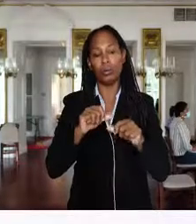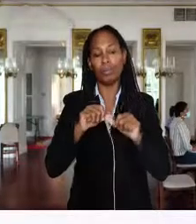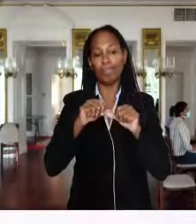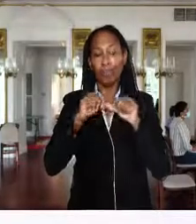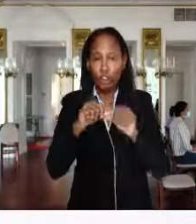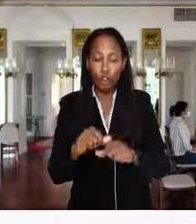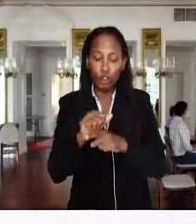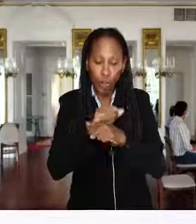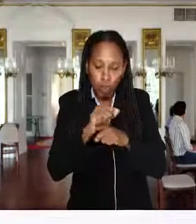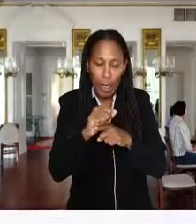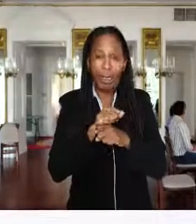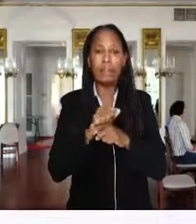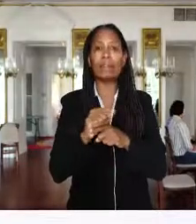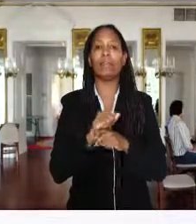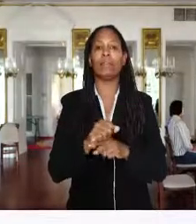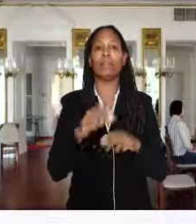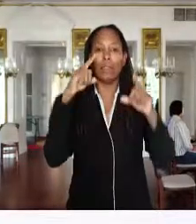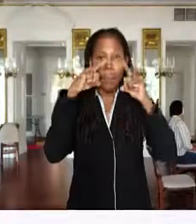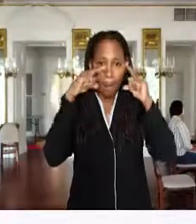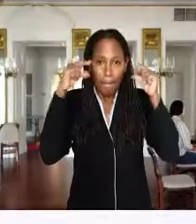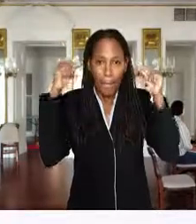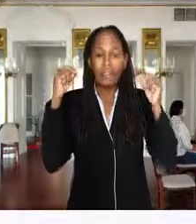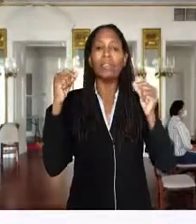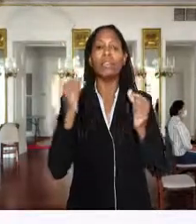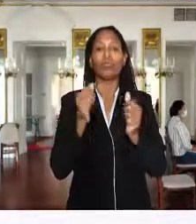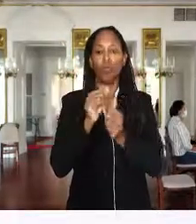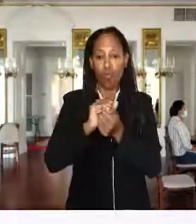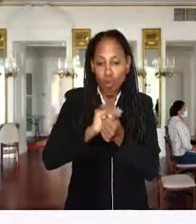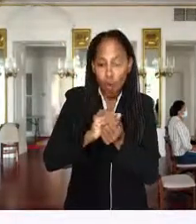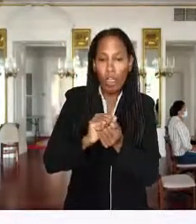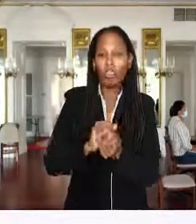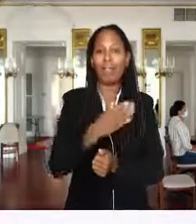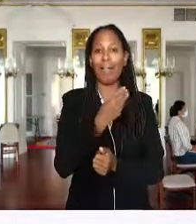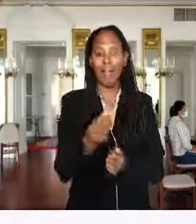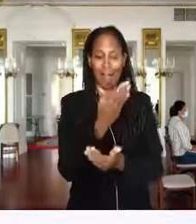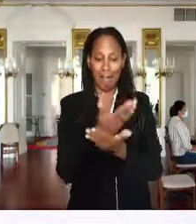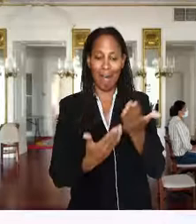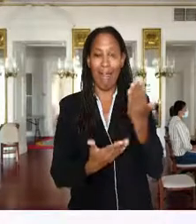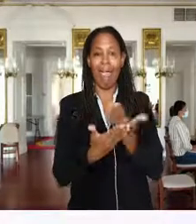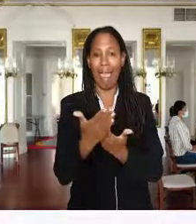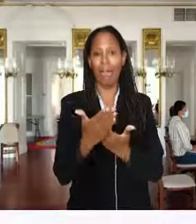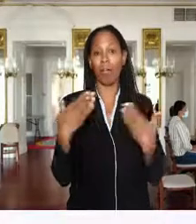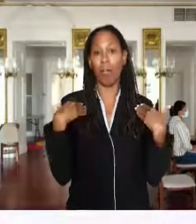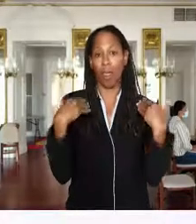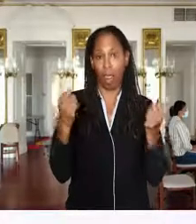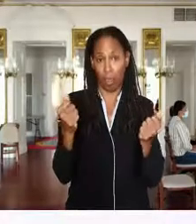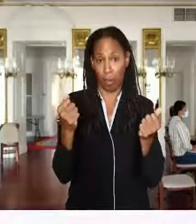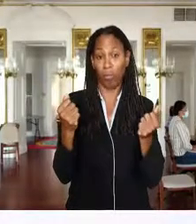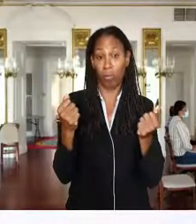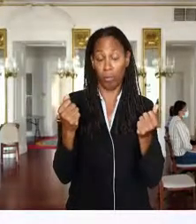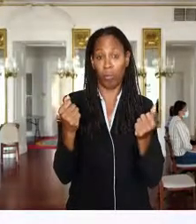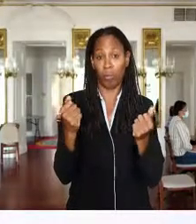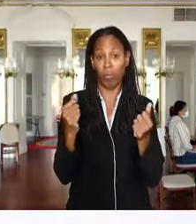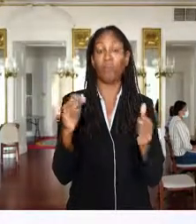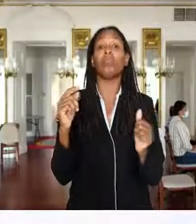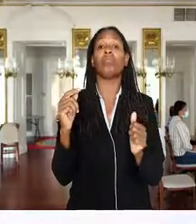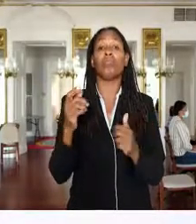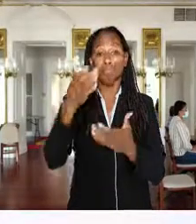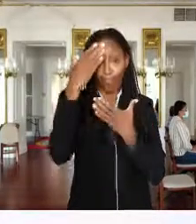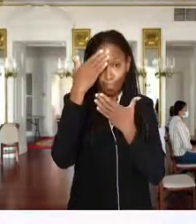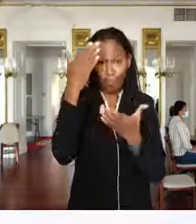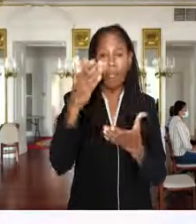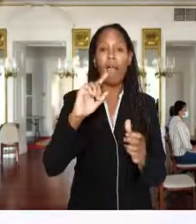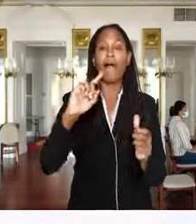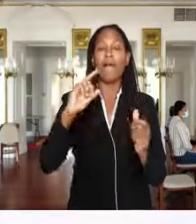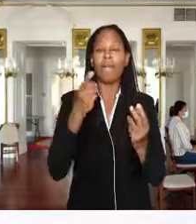distancing, masking, and hand hygiene. Most importantly, I continue to suggest that the fastest way to put this